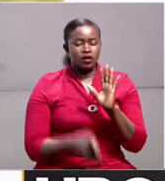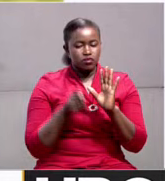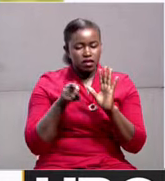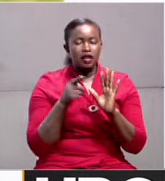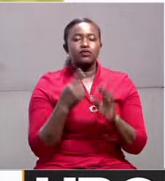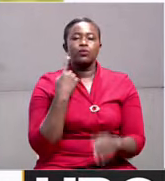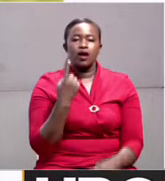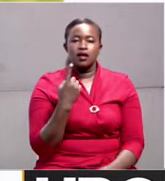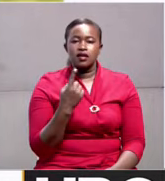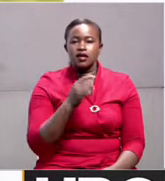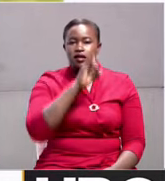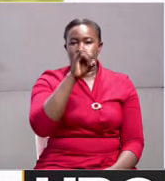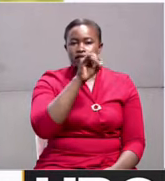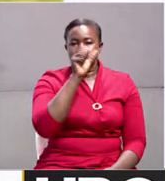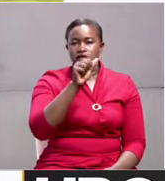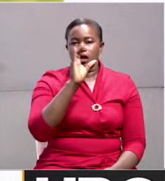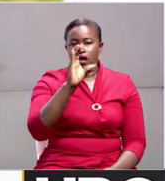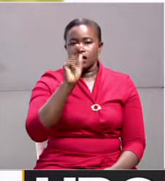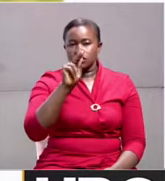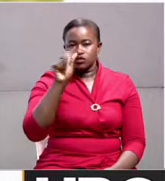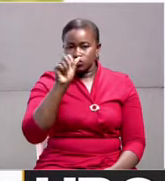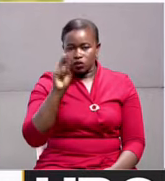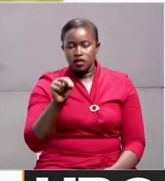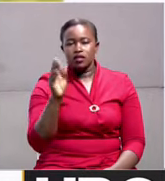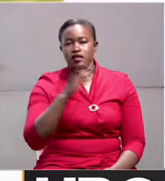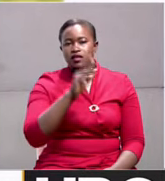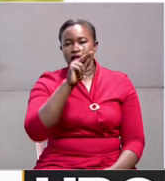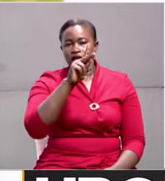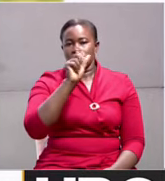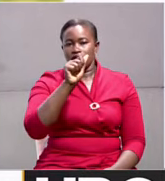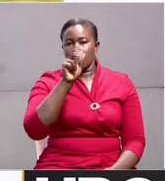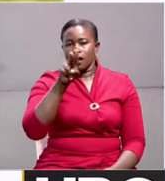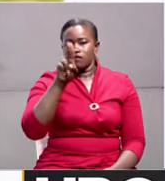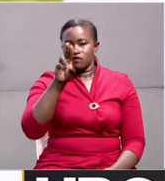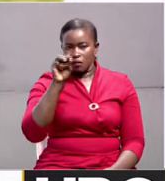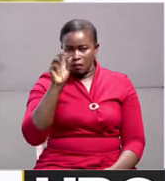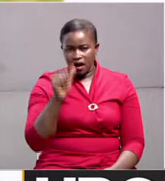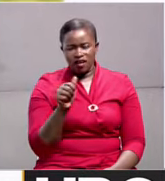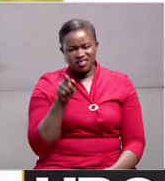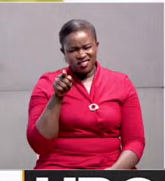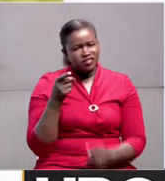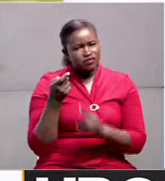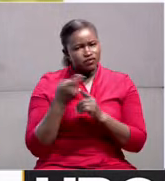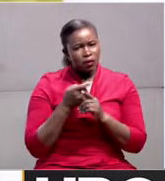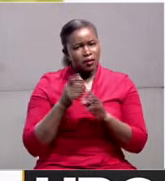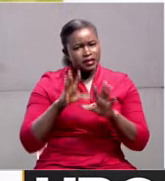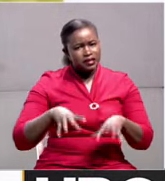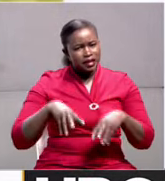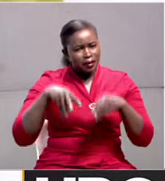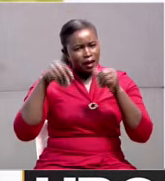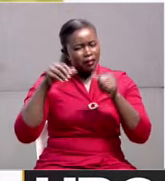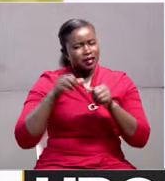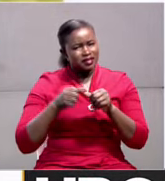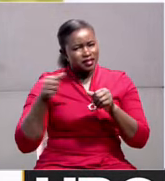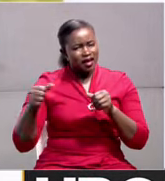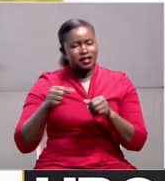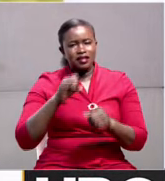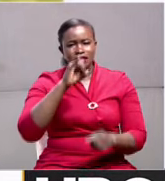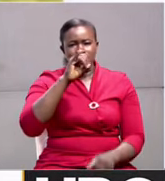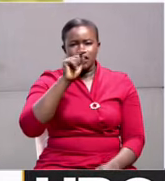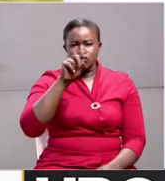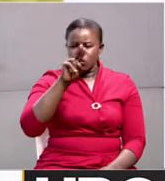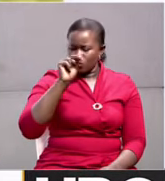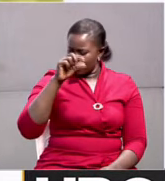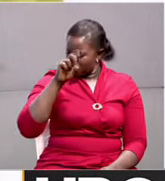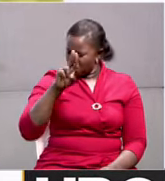them, Jackson Kavuma. I think that one is from Sembabule side, Rutungu or